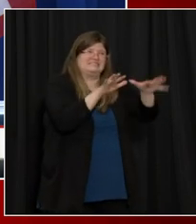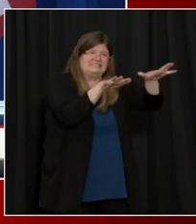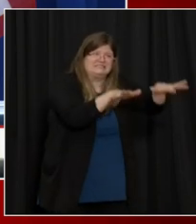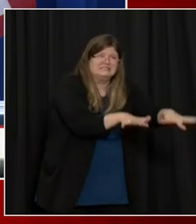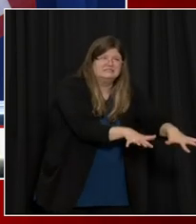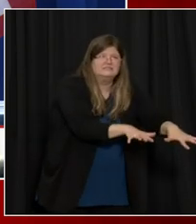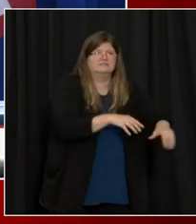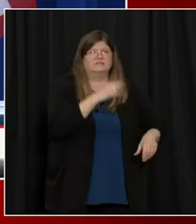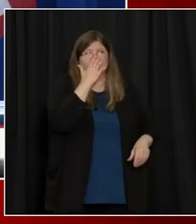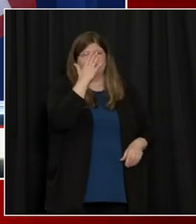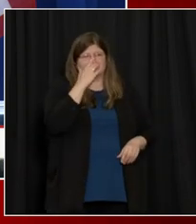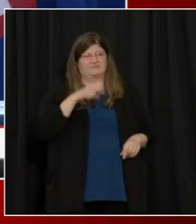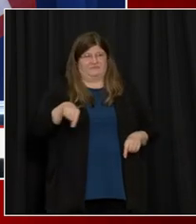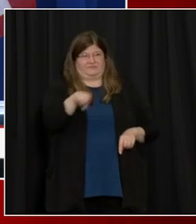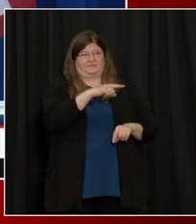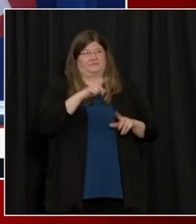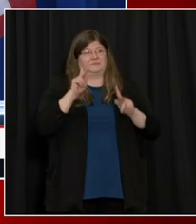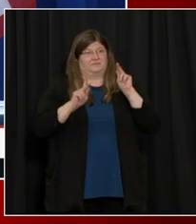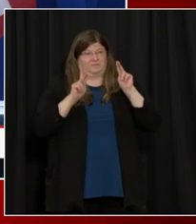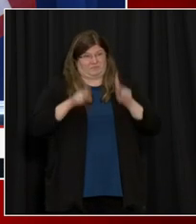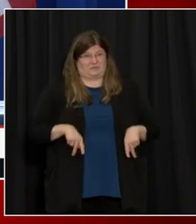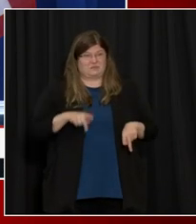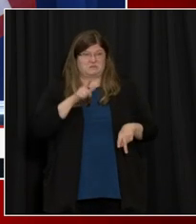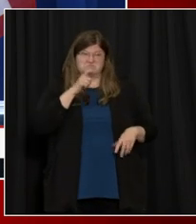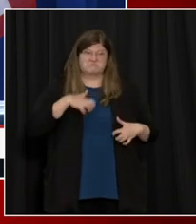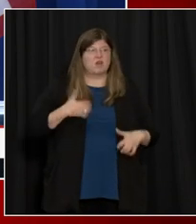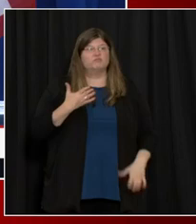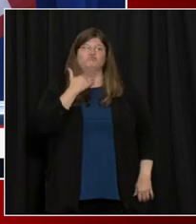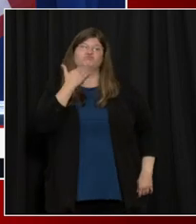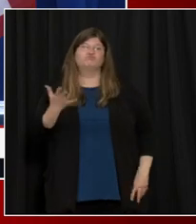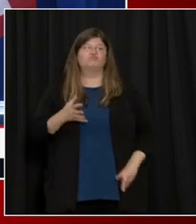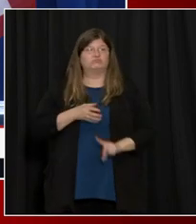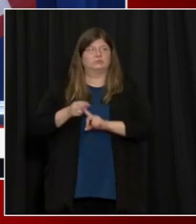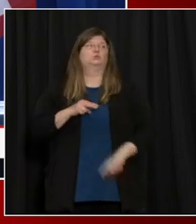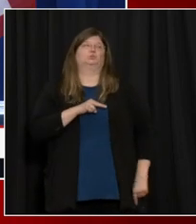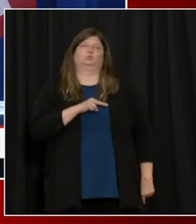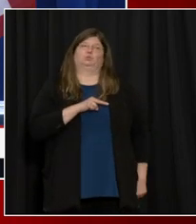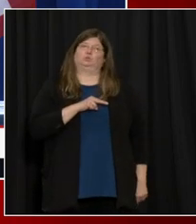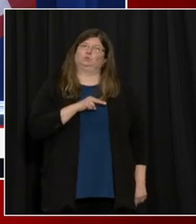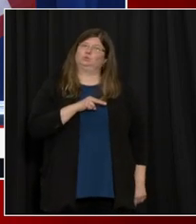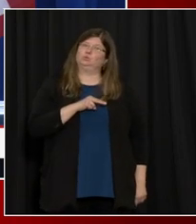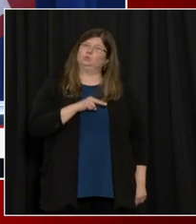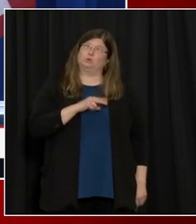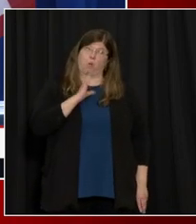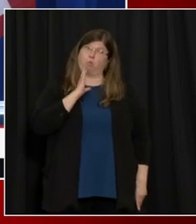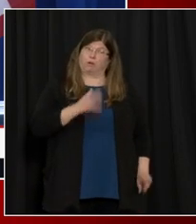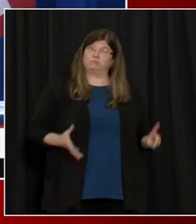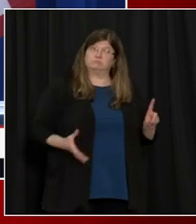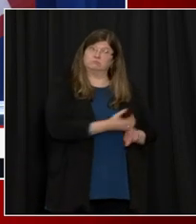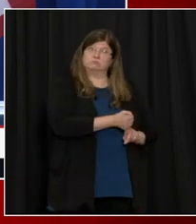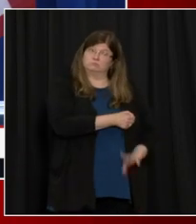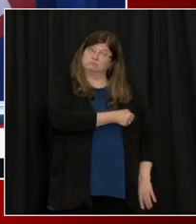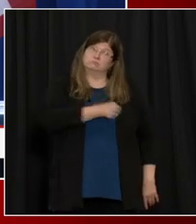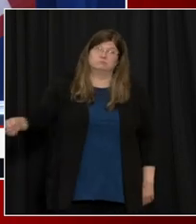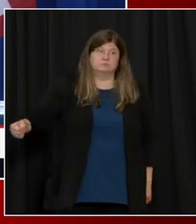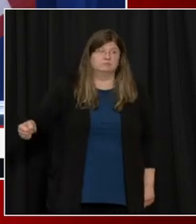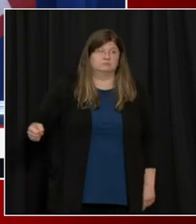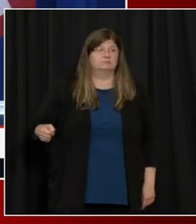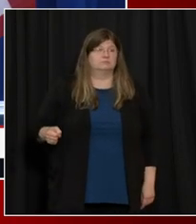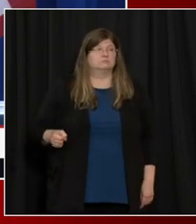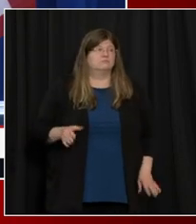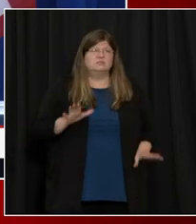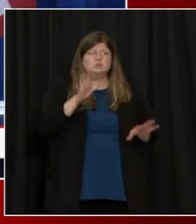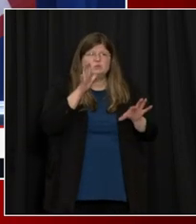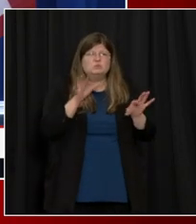who is going to be willing to assault one of our officers is going to have to be dealt with. It's just that simple, and it's not worth it. Here